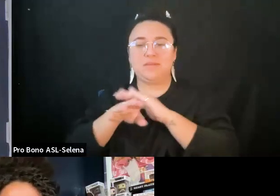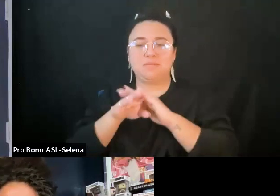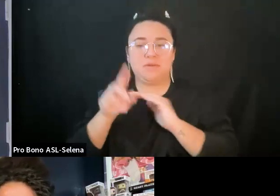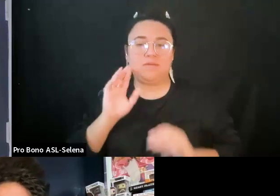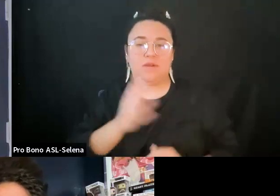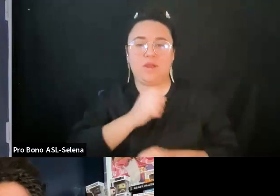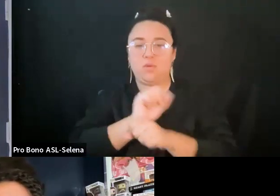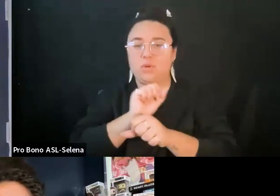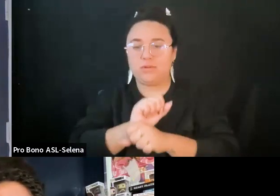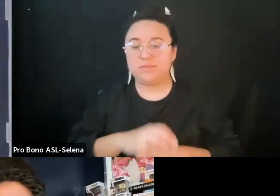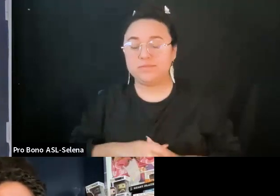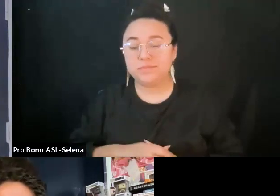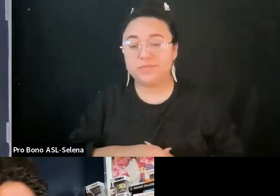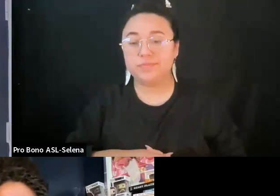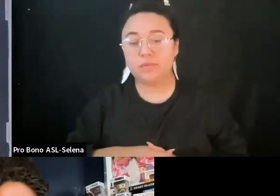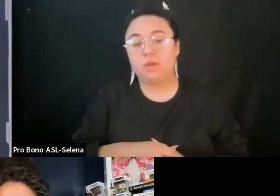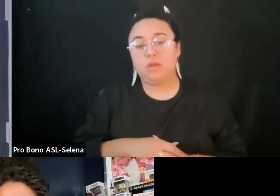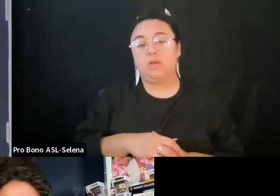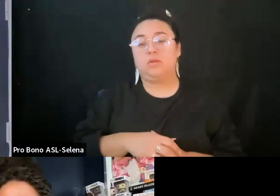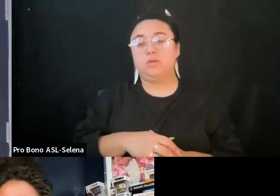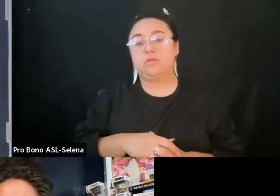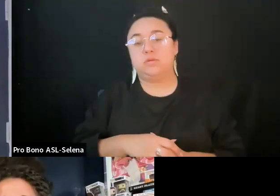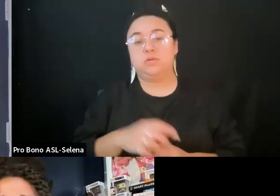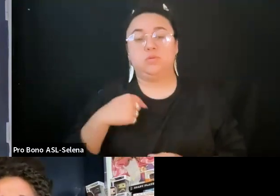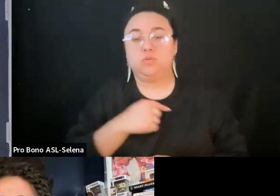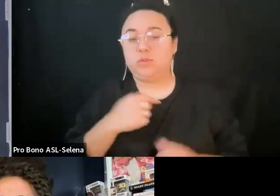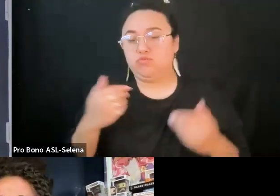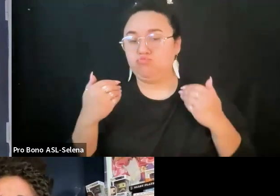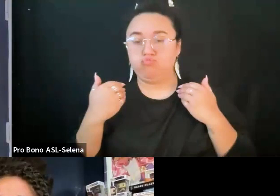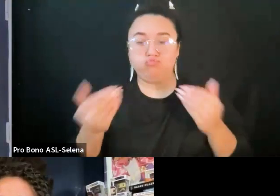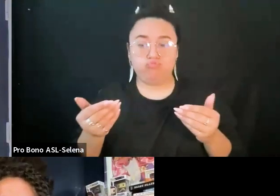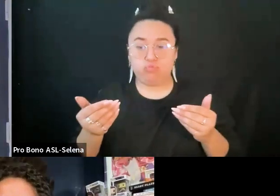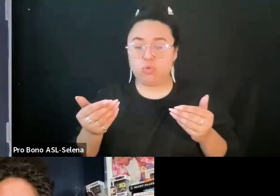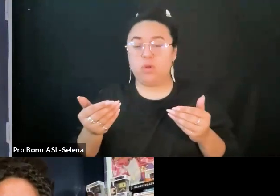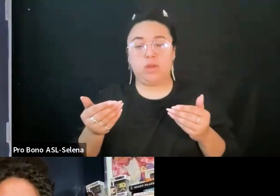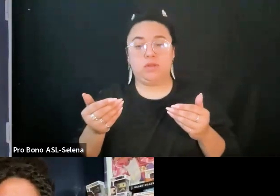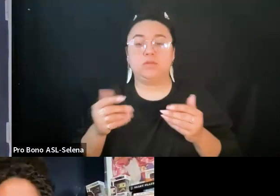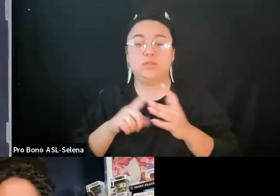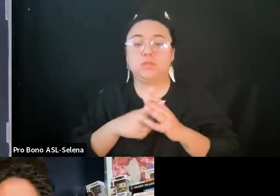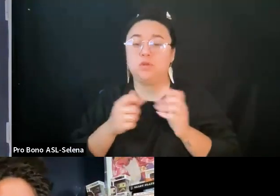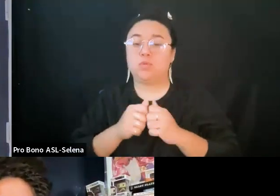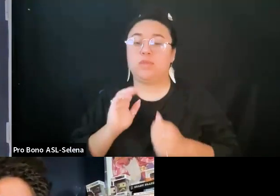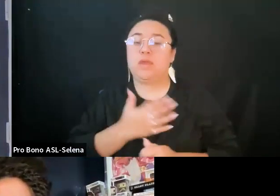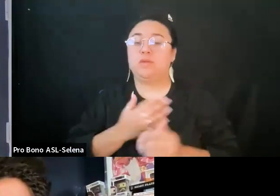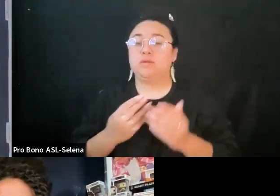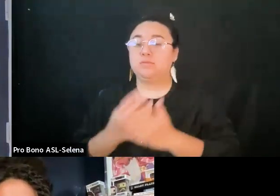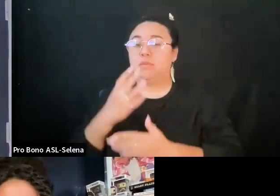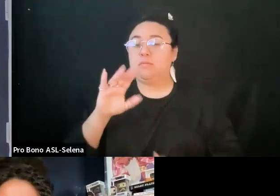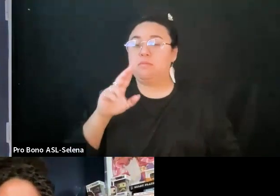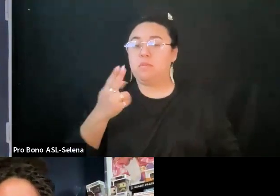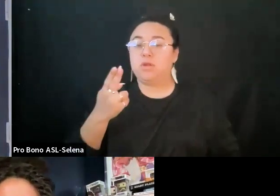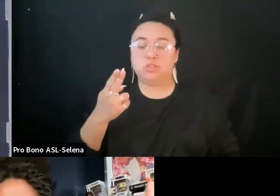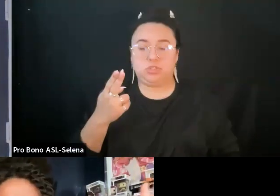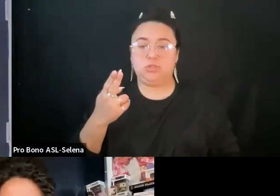do. We're just gonna go ahead and get started with our spring brunch.